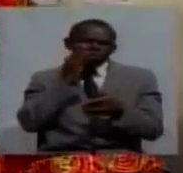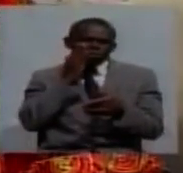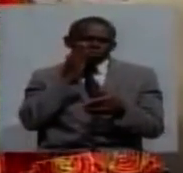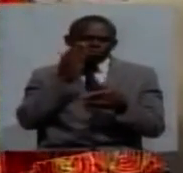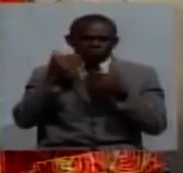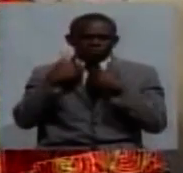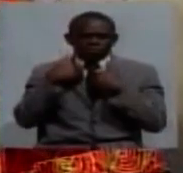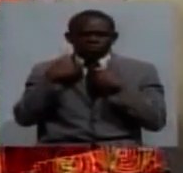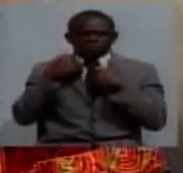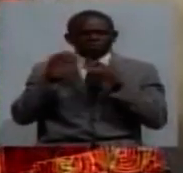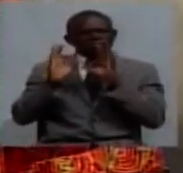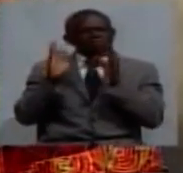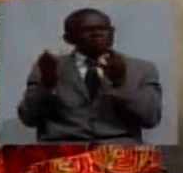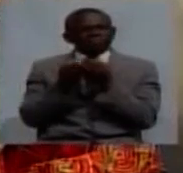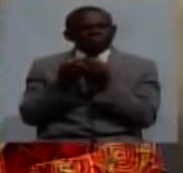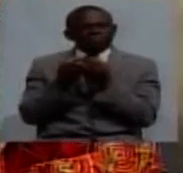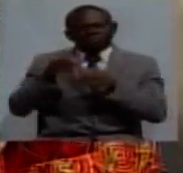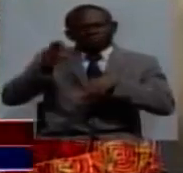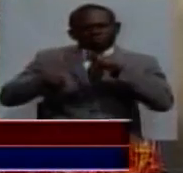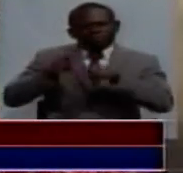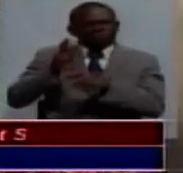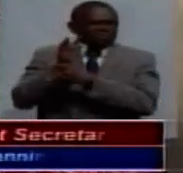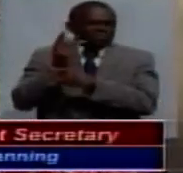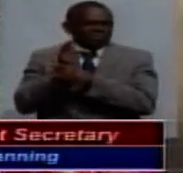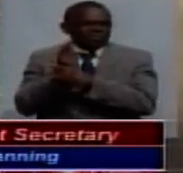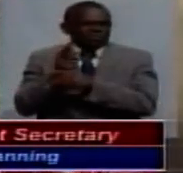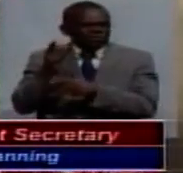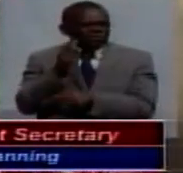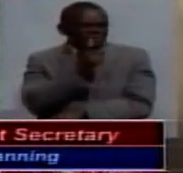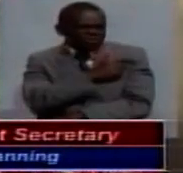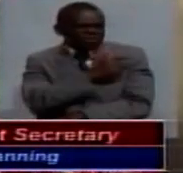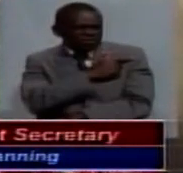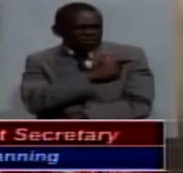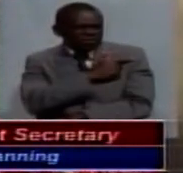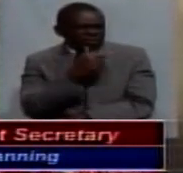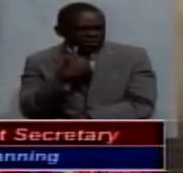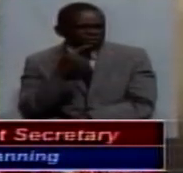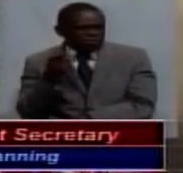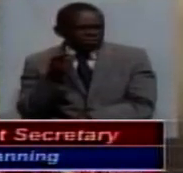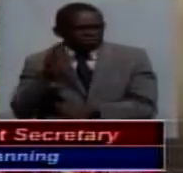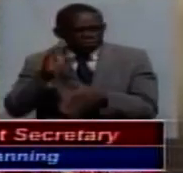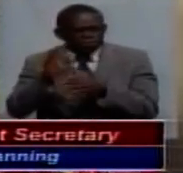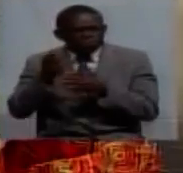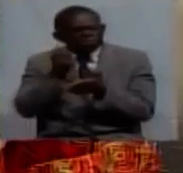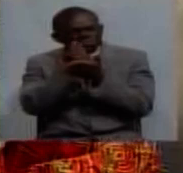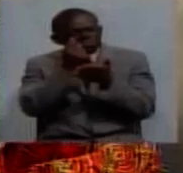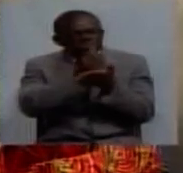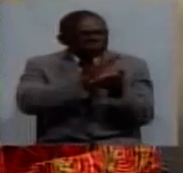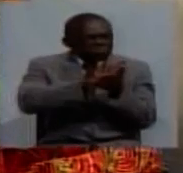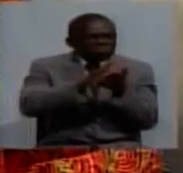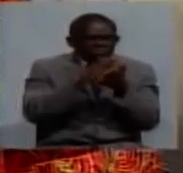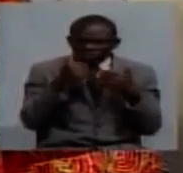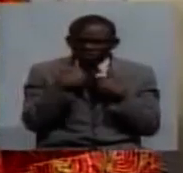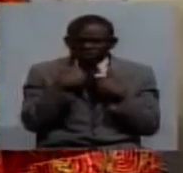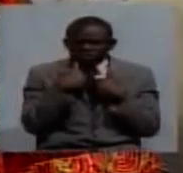surrounding? And I've been telling some of my colleagues, put these children to task. If they're not in school, give them something to do. So